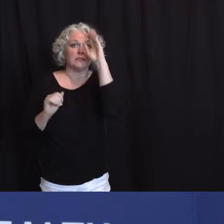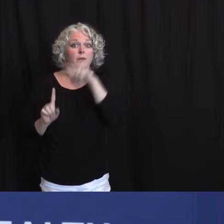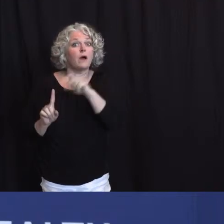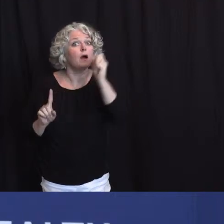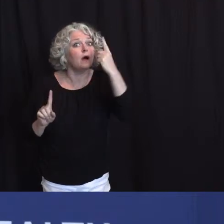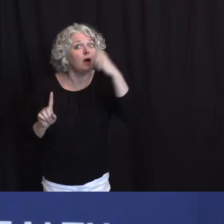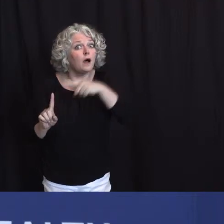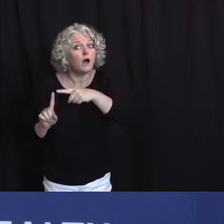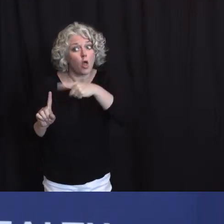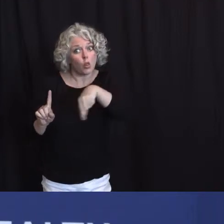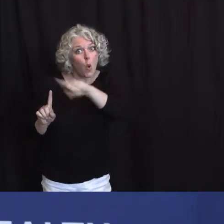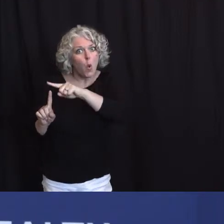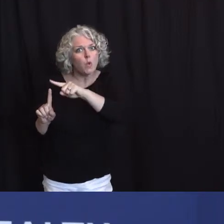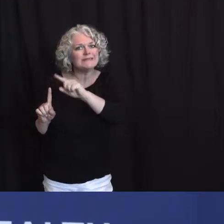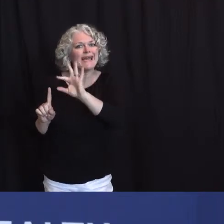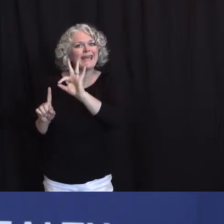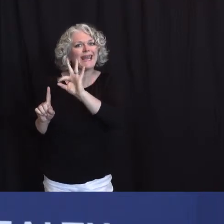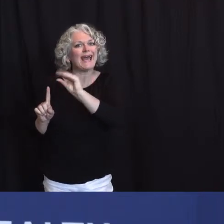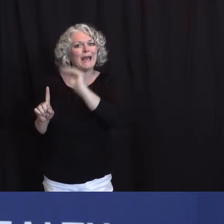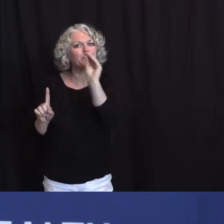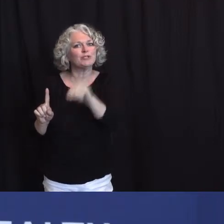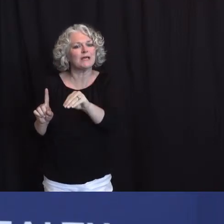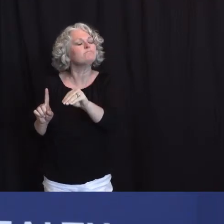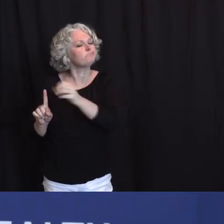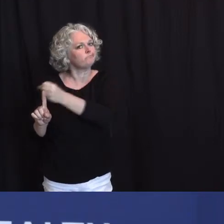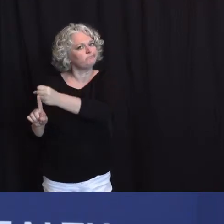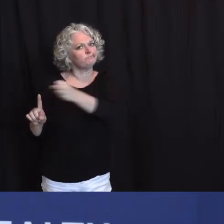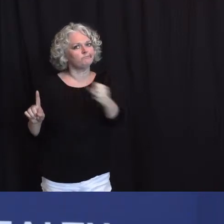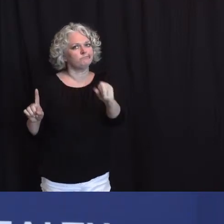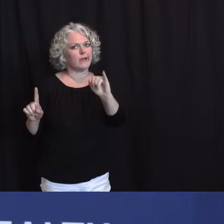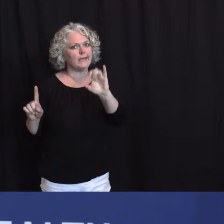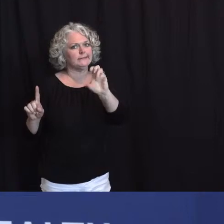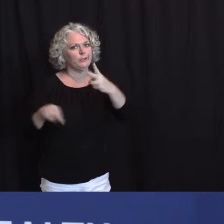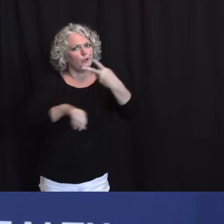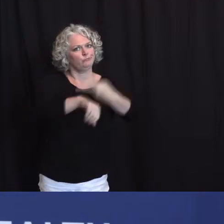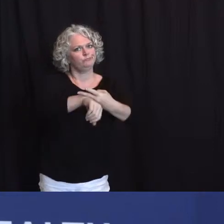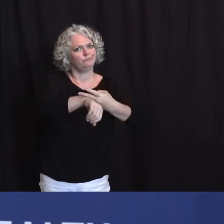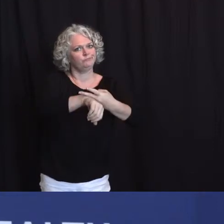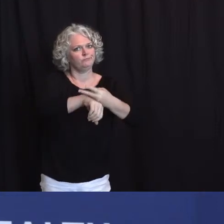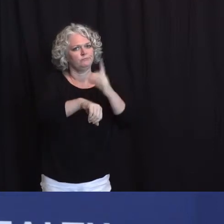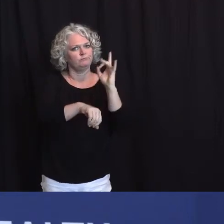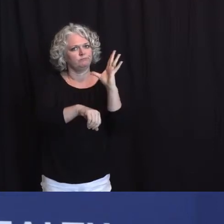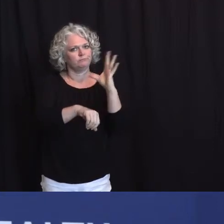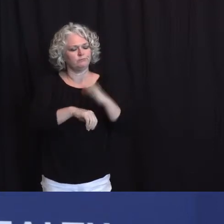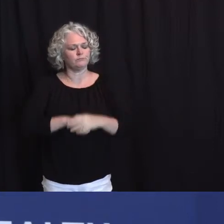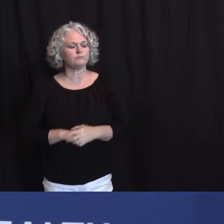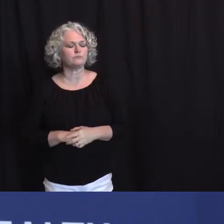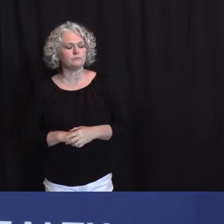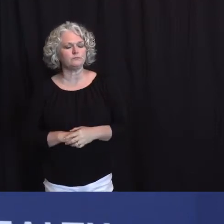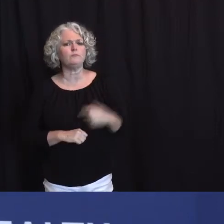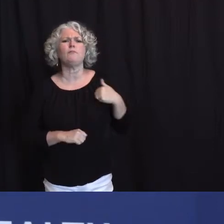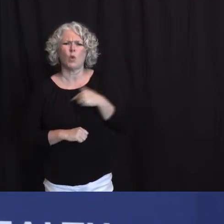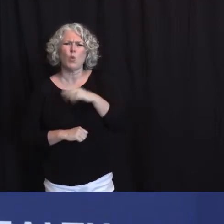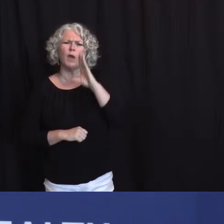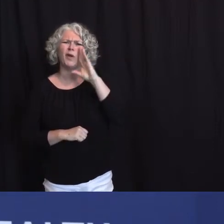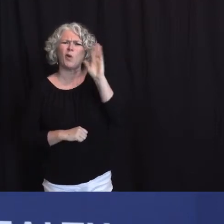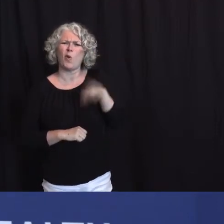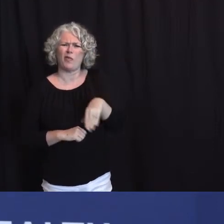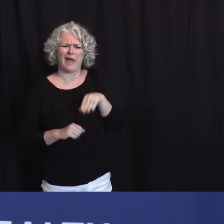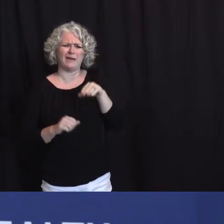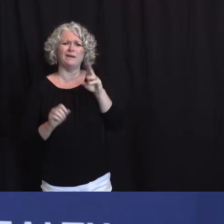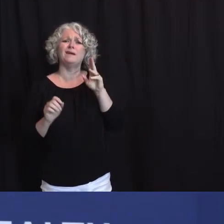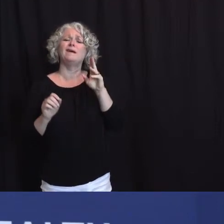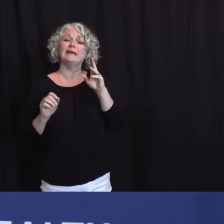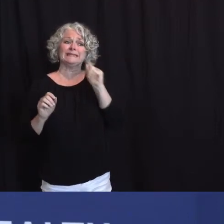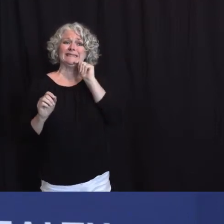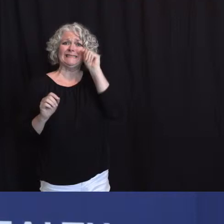hospitalized, 9% required intensive care. We know that hospitalization rates among